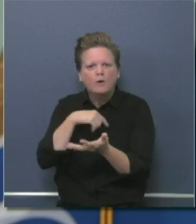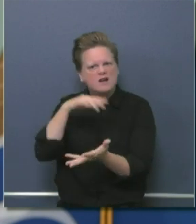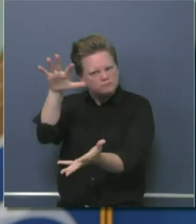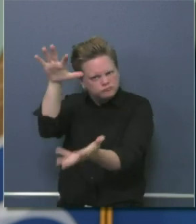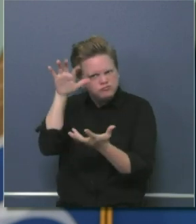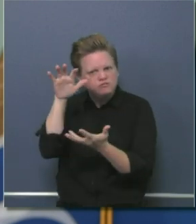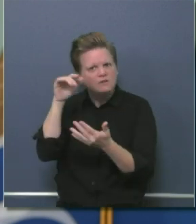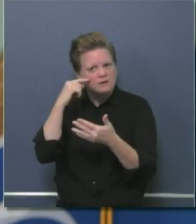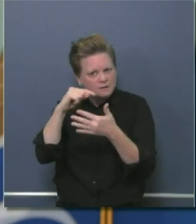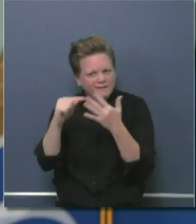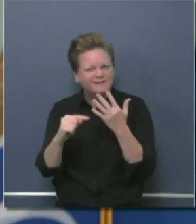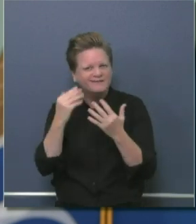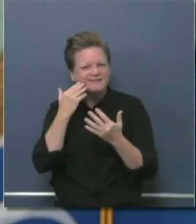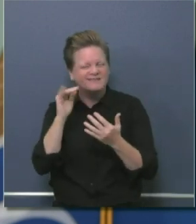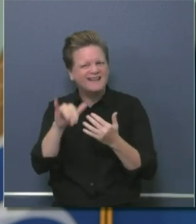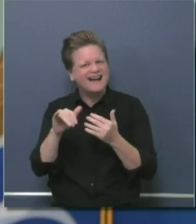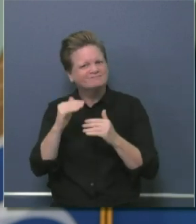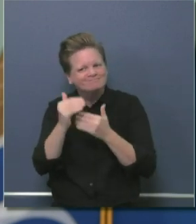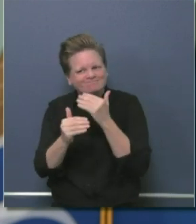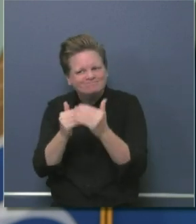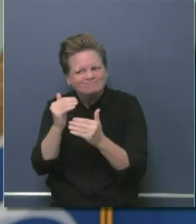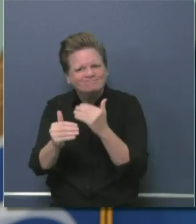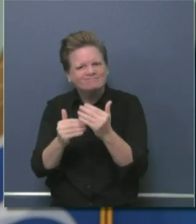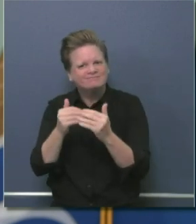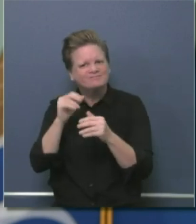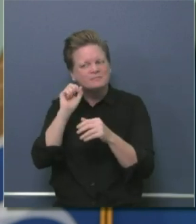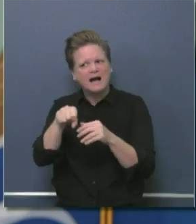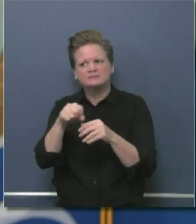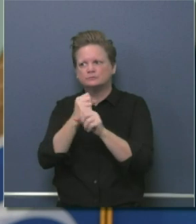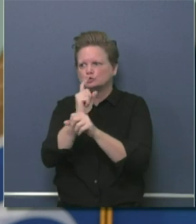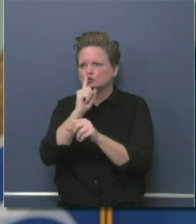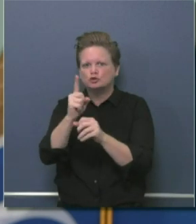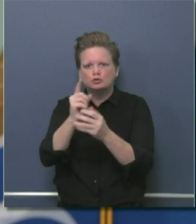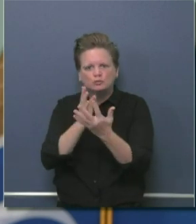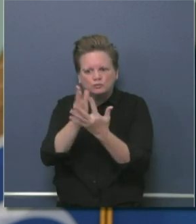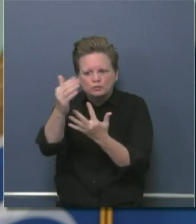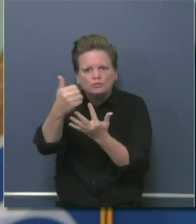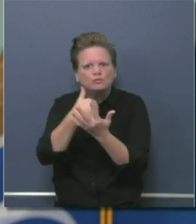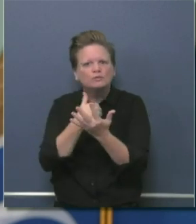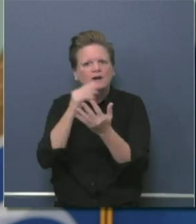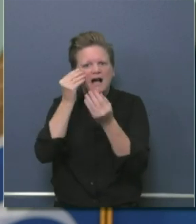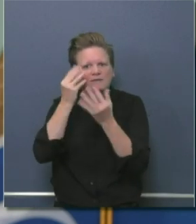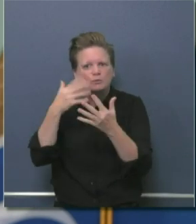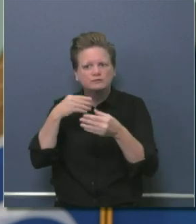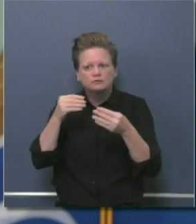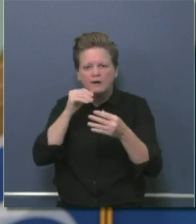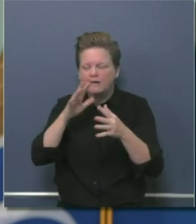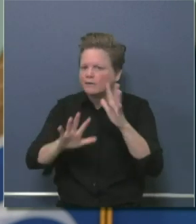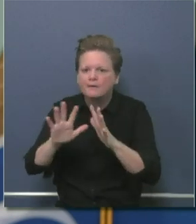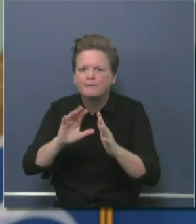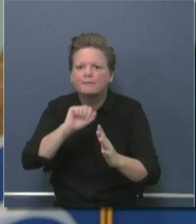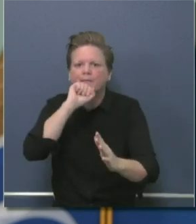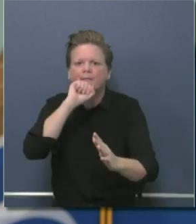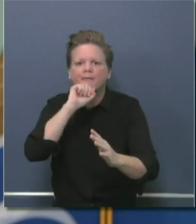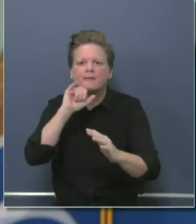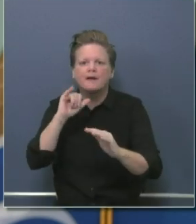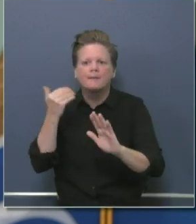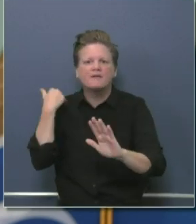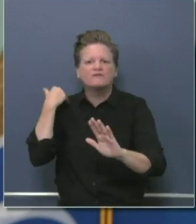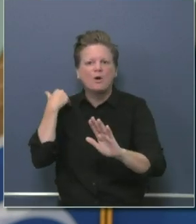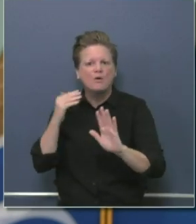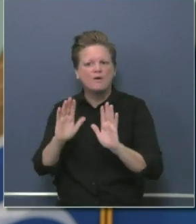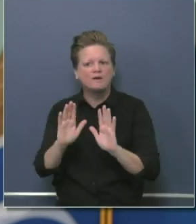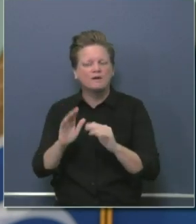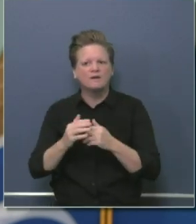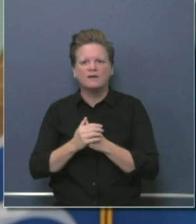deeply believe in, transparency. And so we have work to do to elevate those efforts. And I just want to own that and